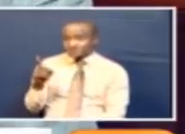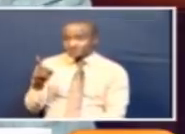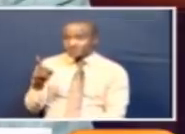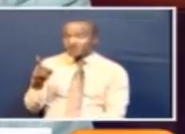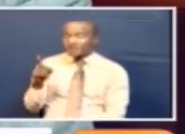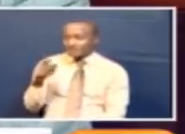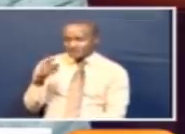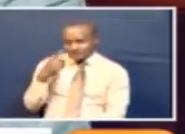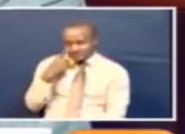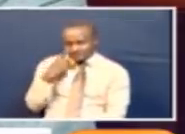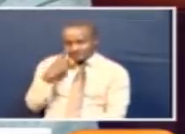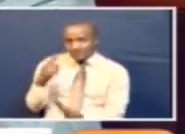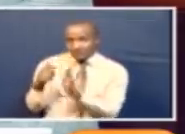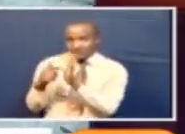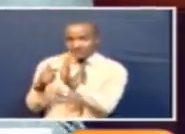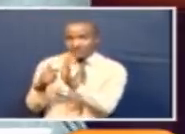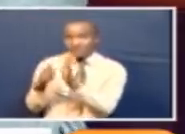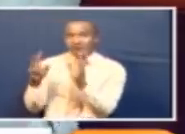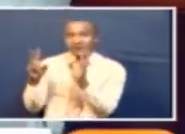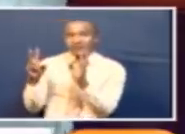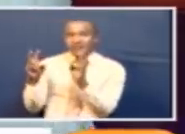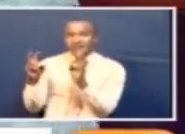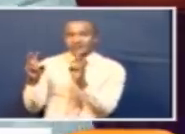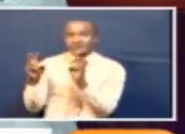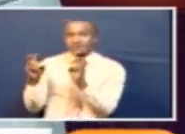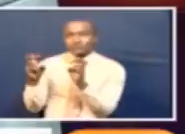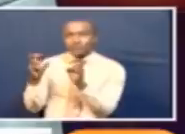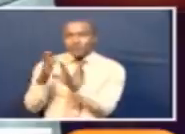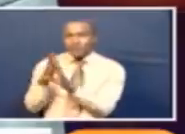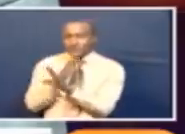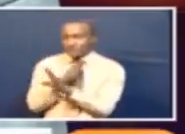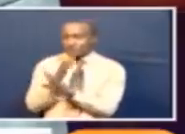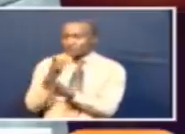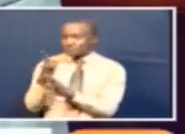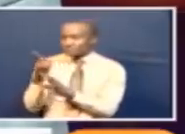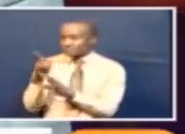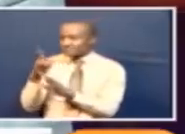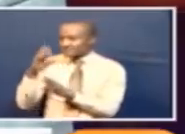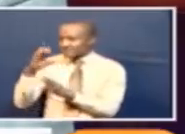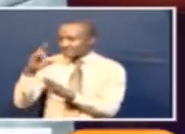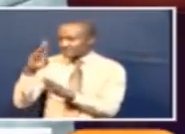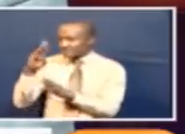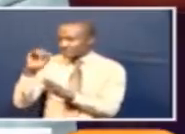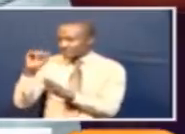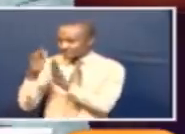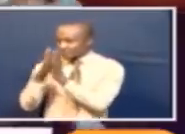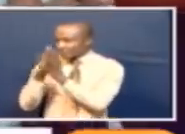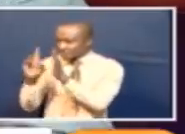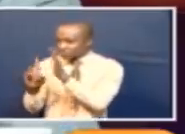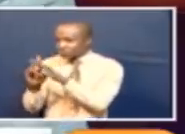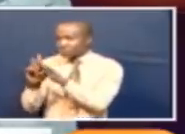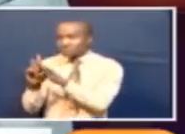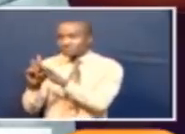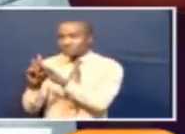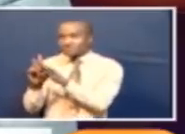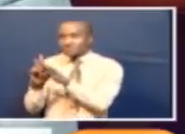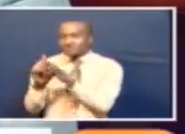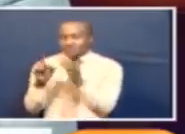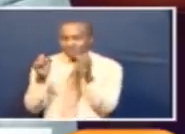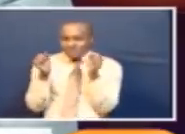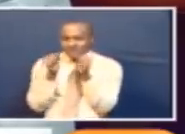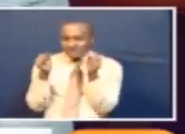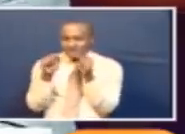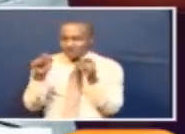Let's look at even the issue of just before this Cuban system came about. The malaria control program